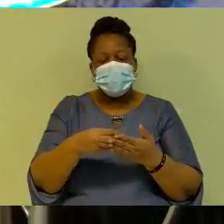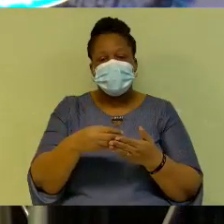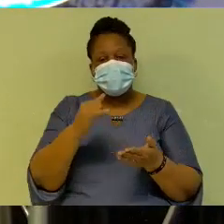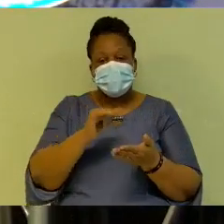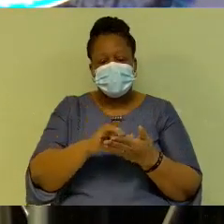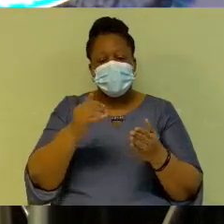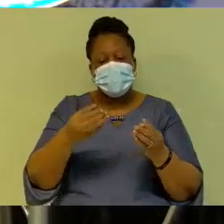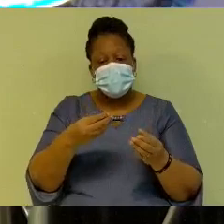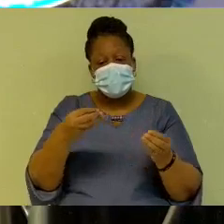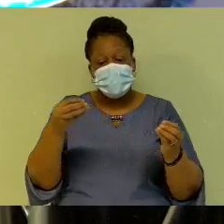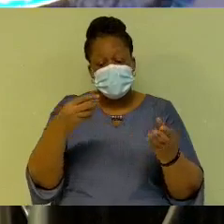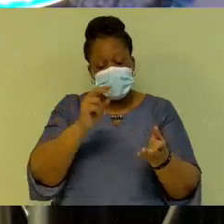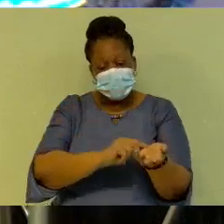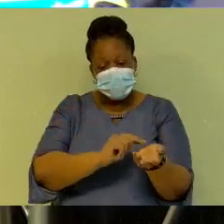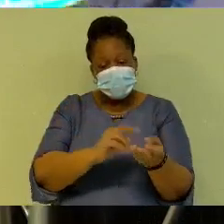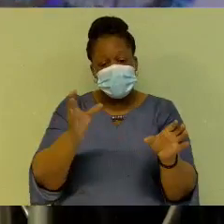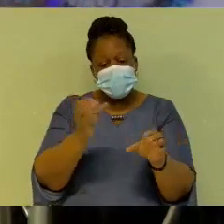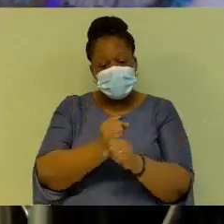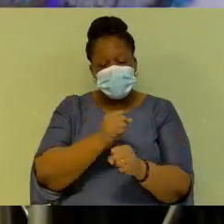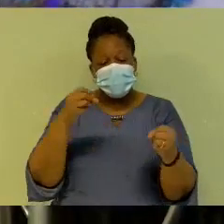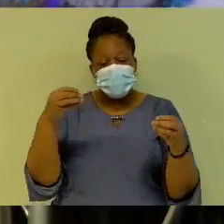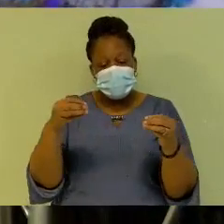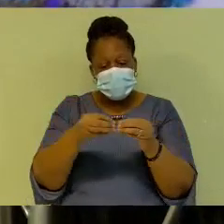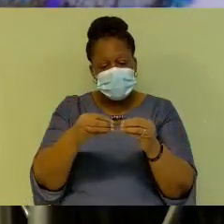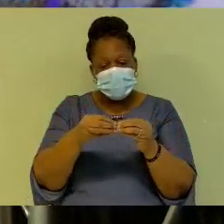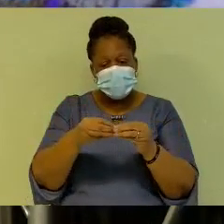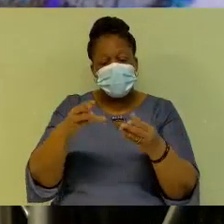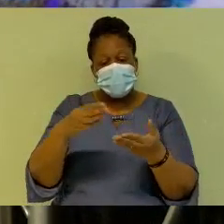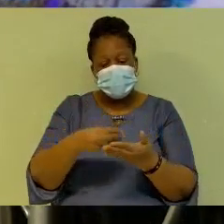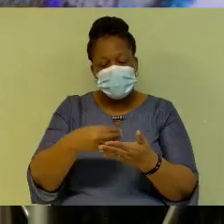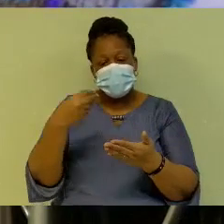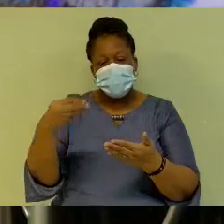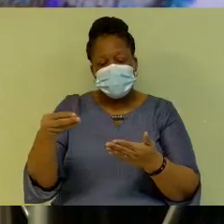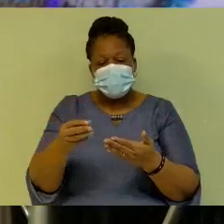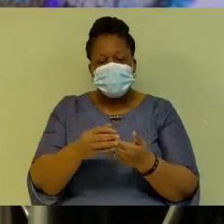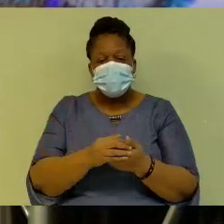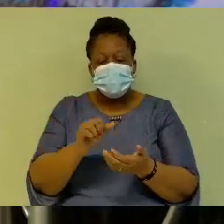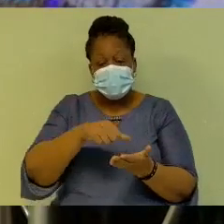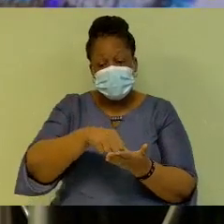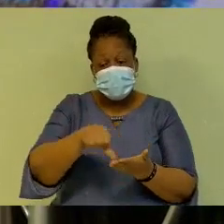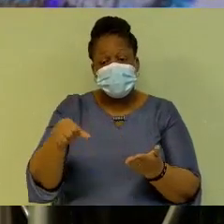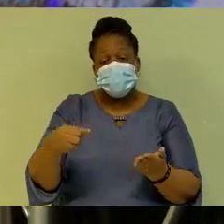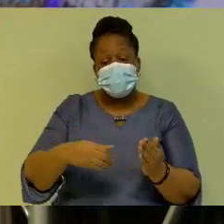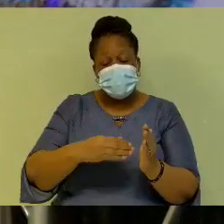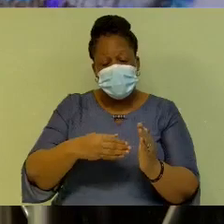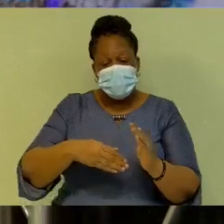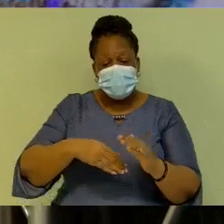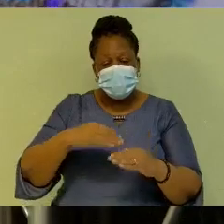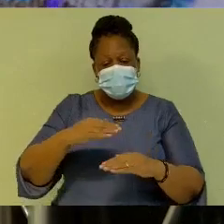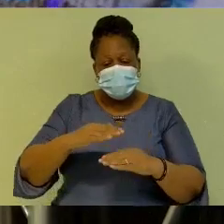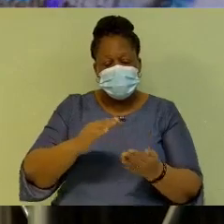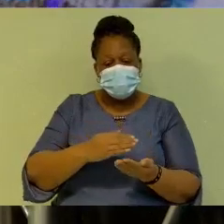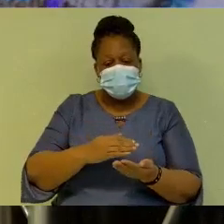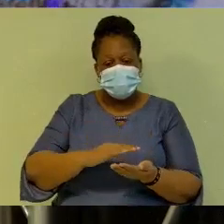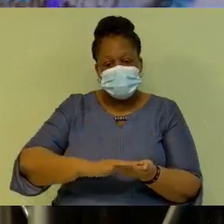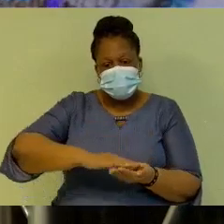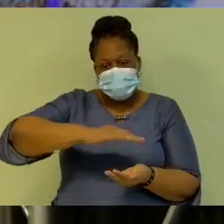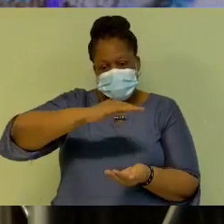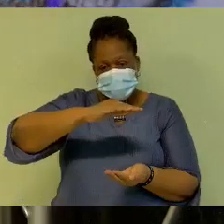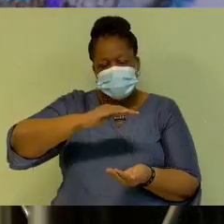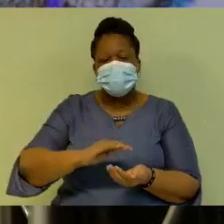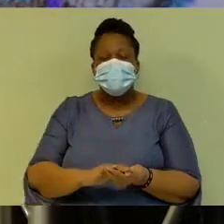announced at that time that the total amount of funds earmarked for the pay raise under personal emoluments and wages in the